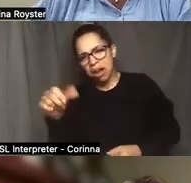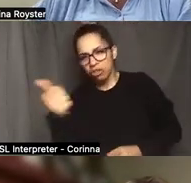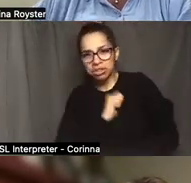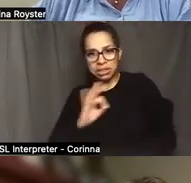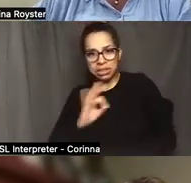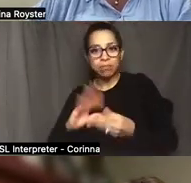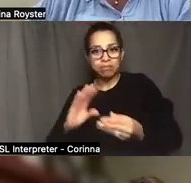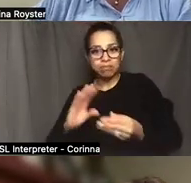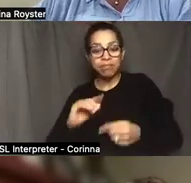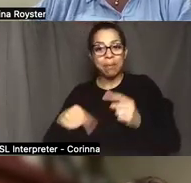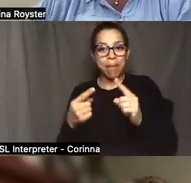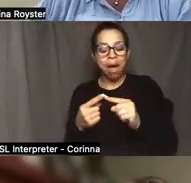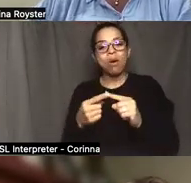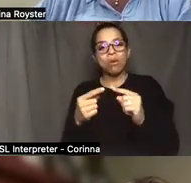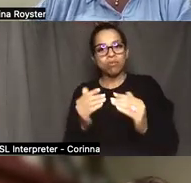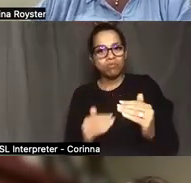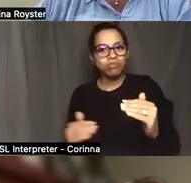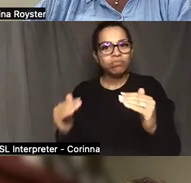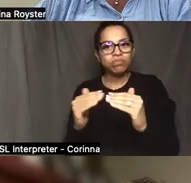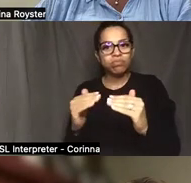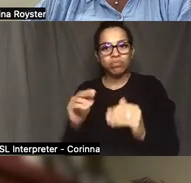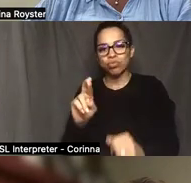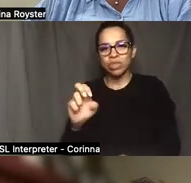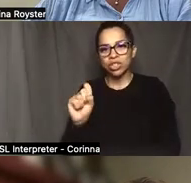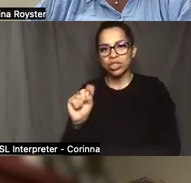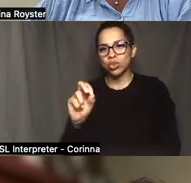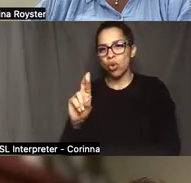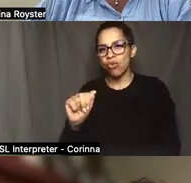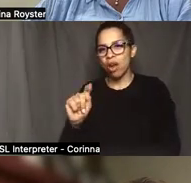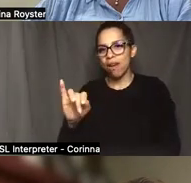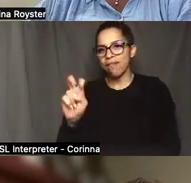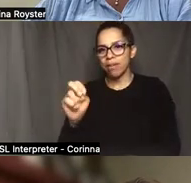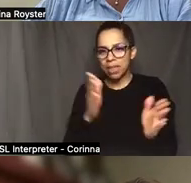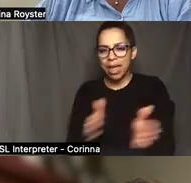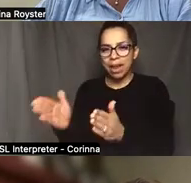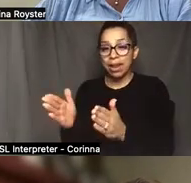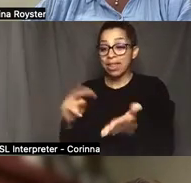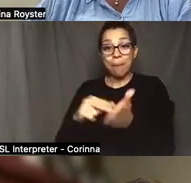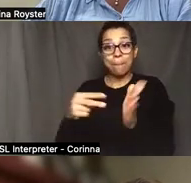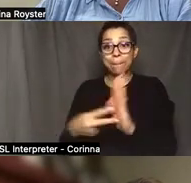a restorative plan. And without editorializing too much, restorative doesn't mean an